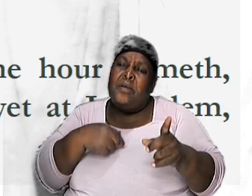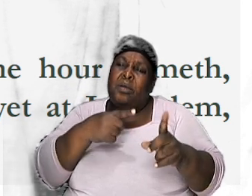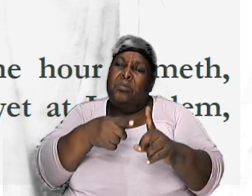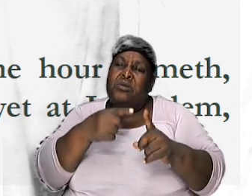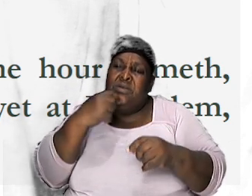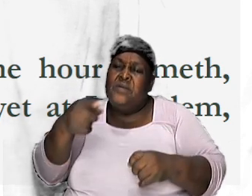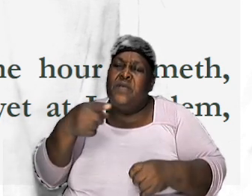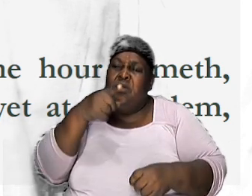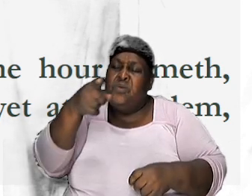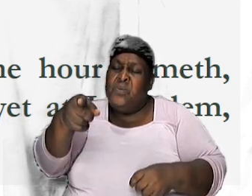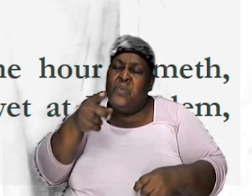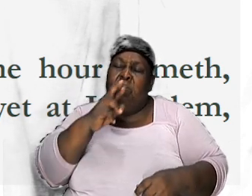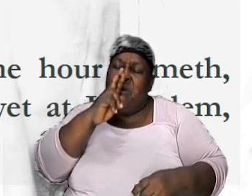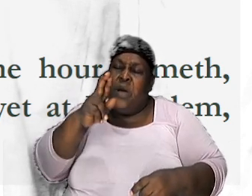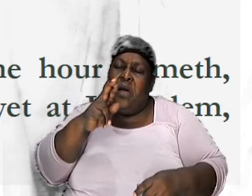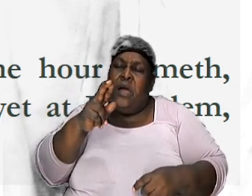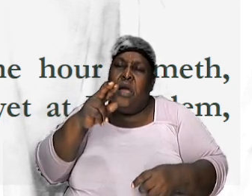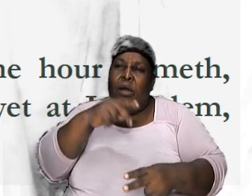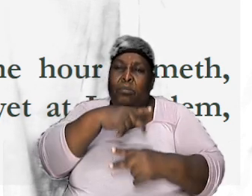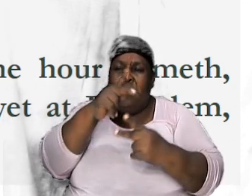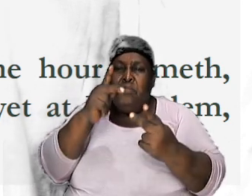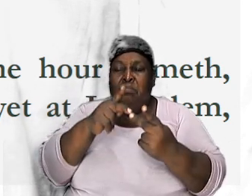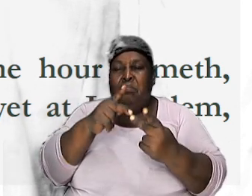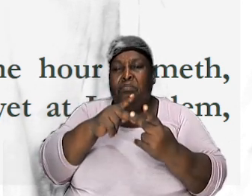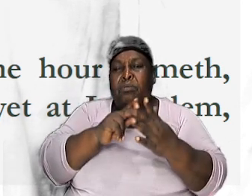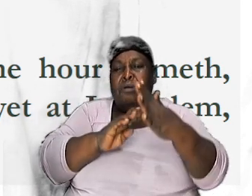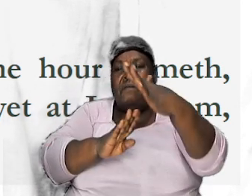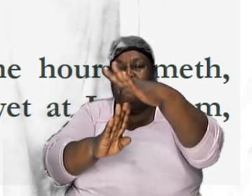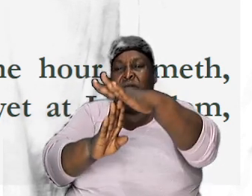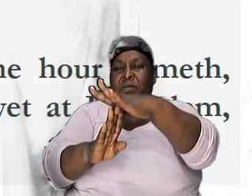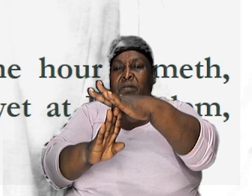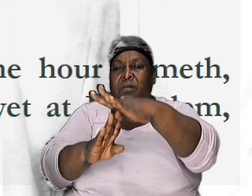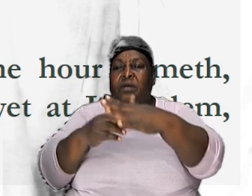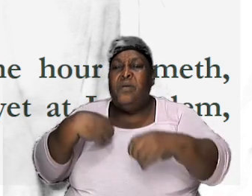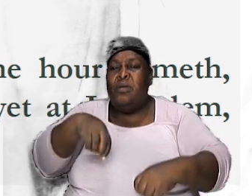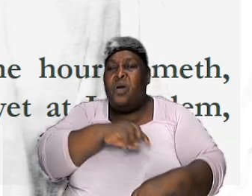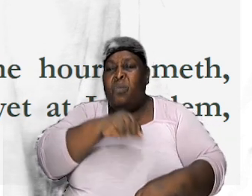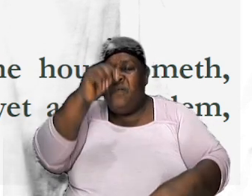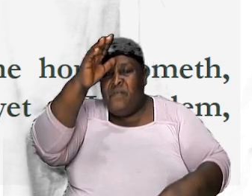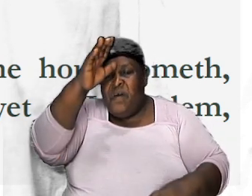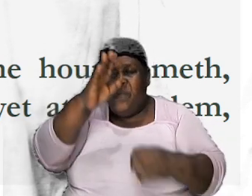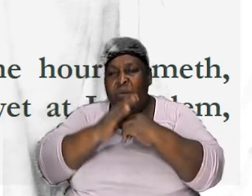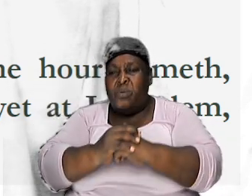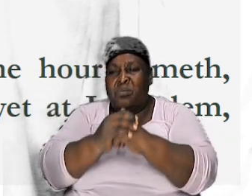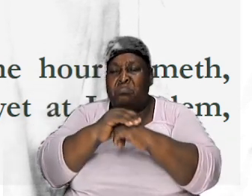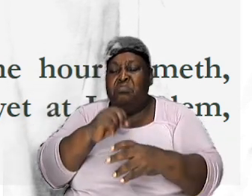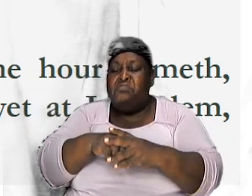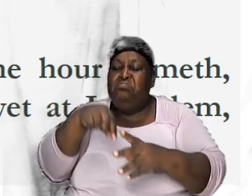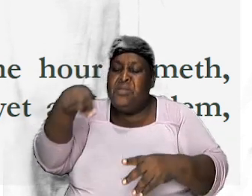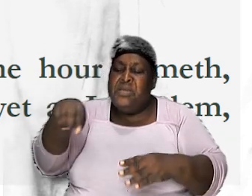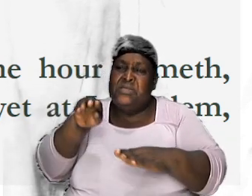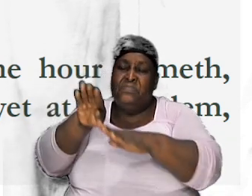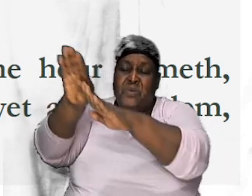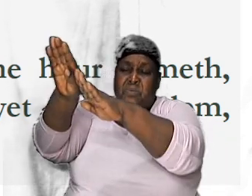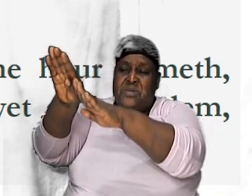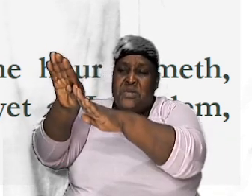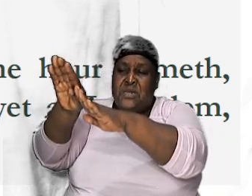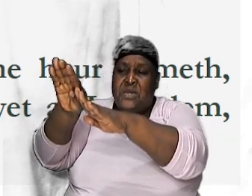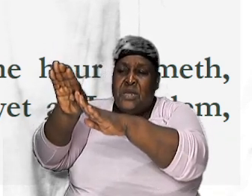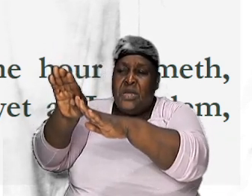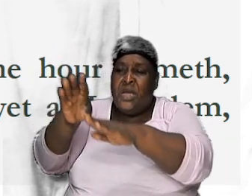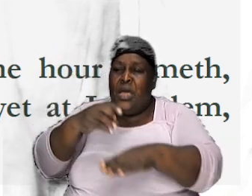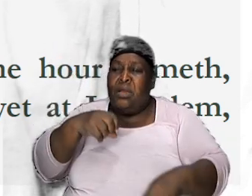thou art a prophet. Our fathers worship in this mountain, and ye